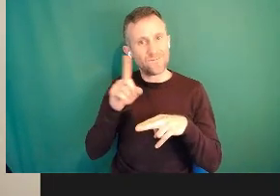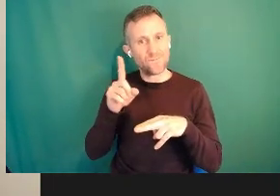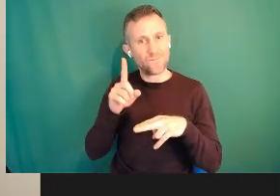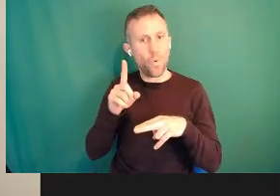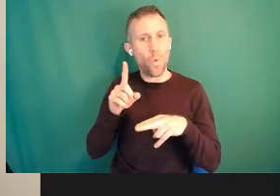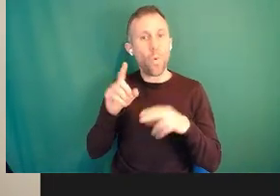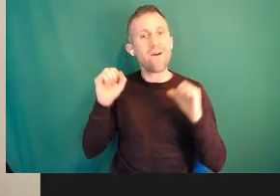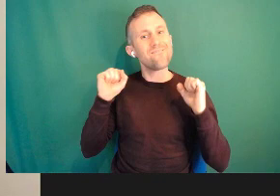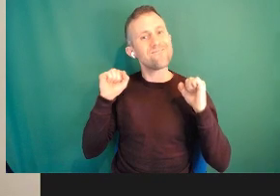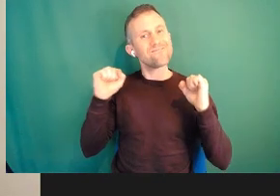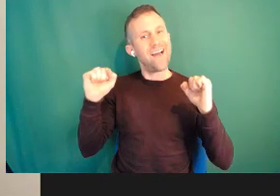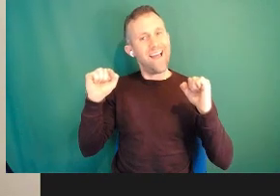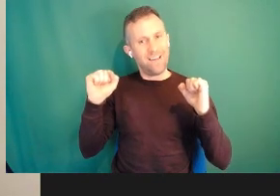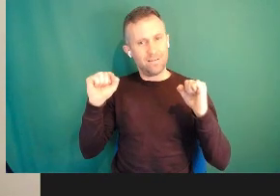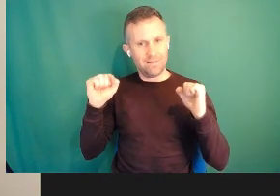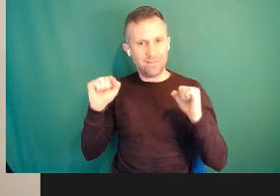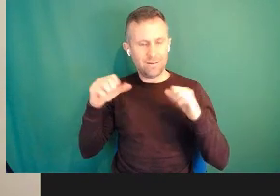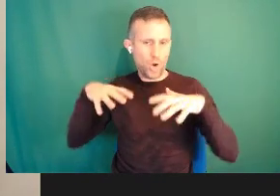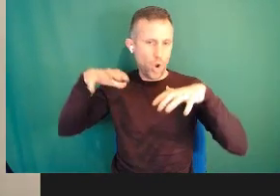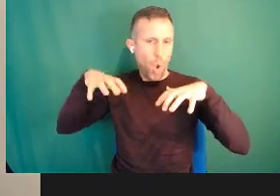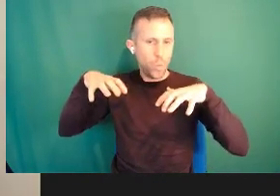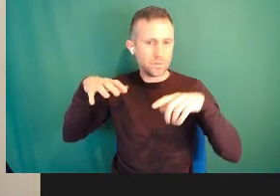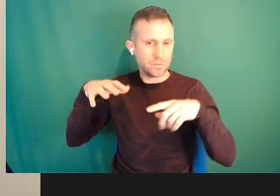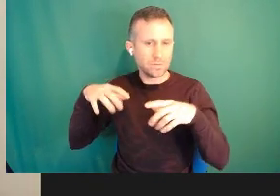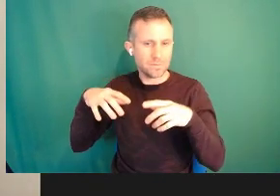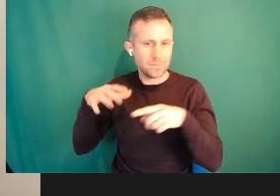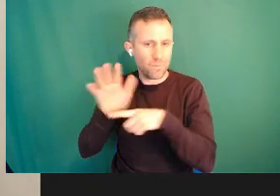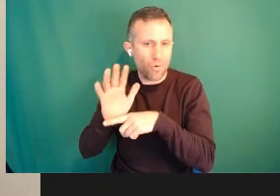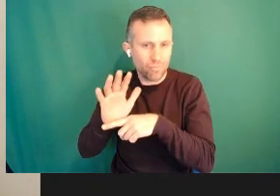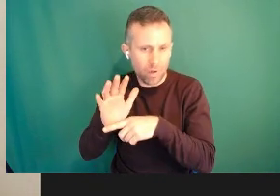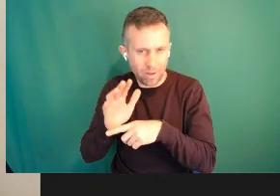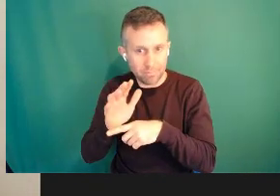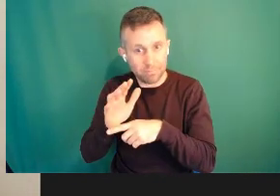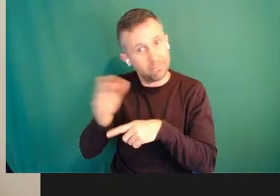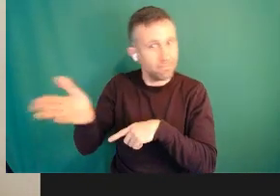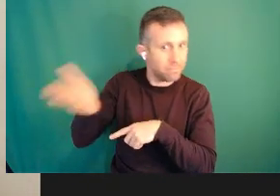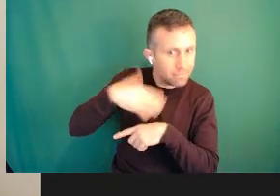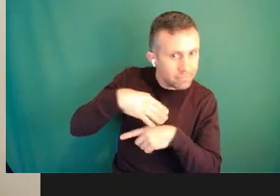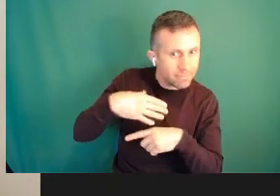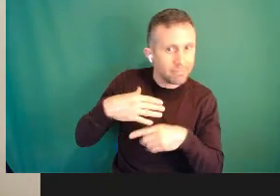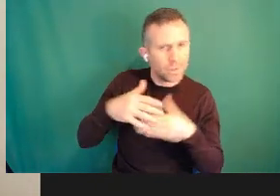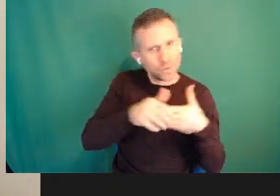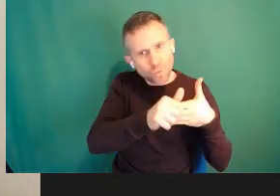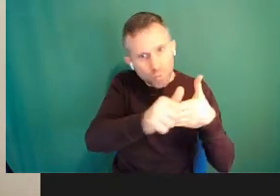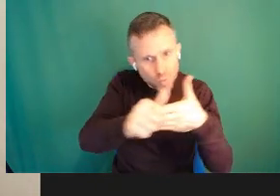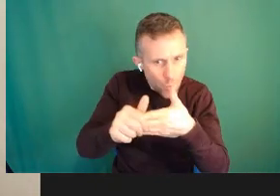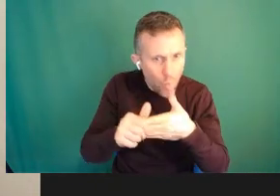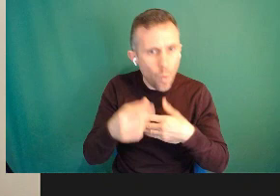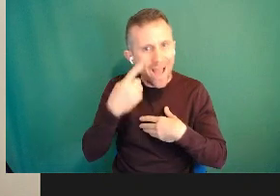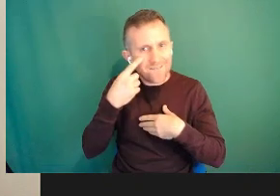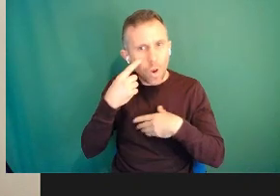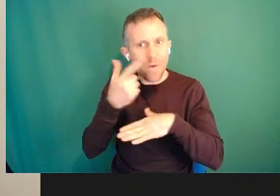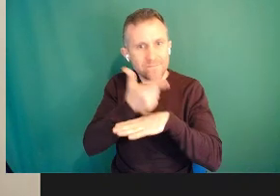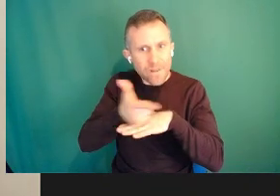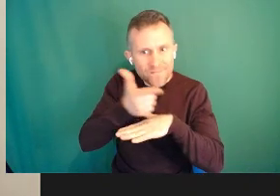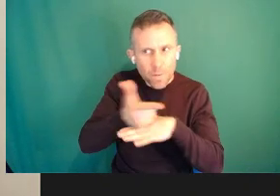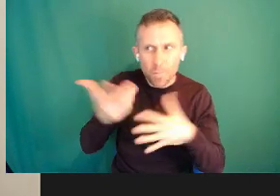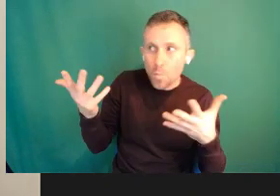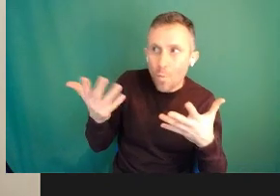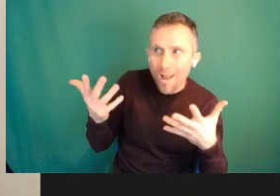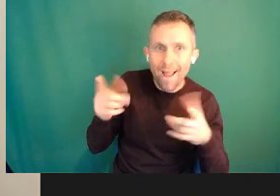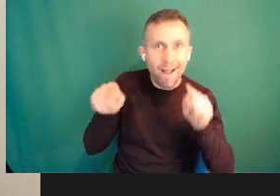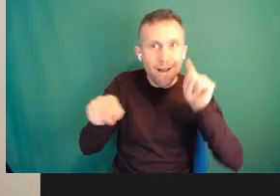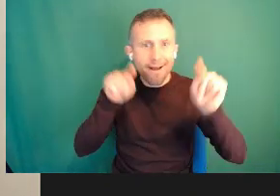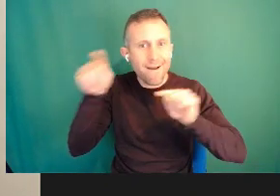filming, we show people around, and nearly every space they get to go and see, and they hear about filming.